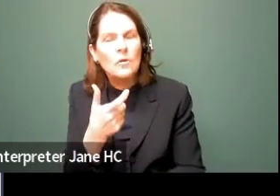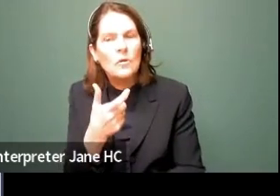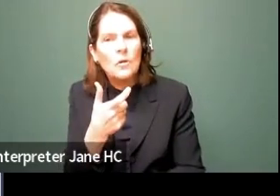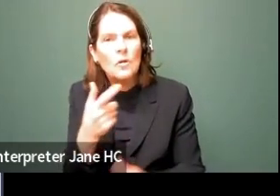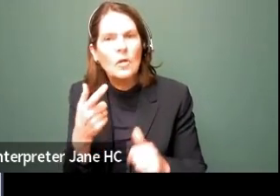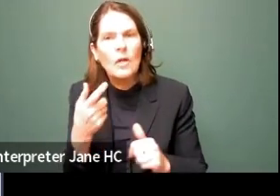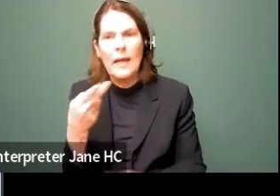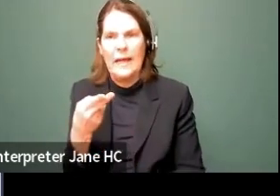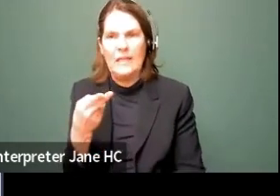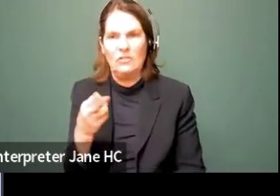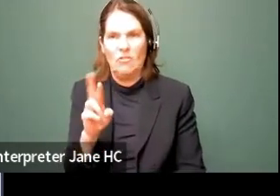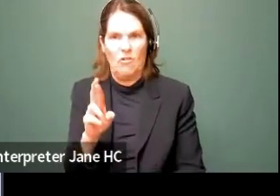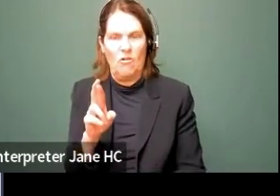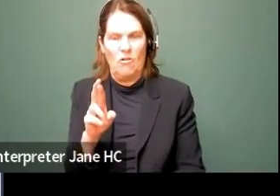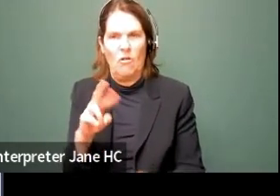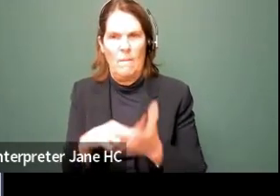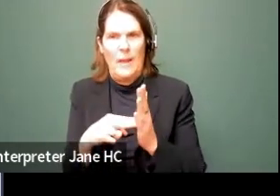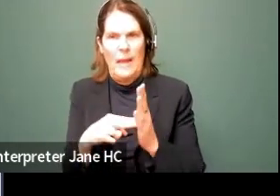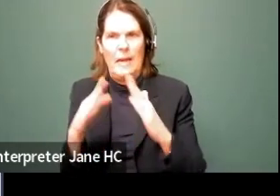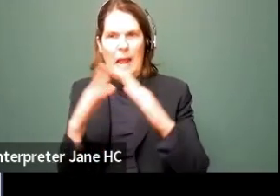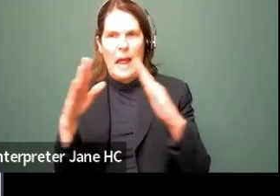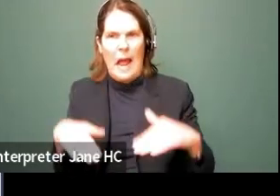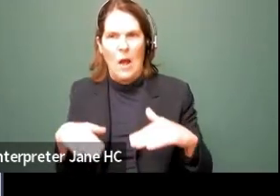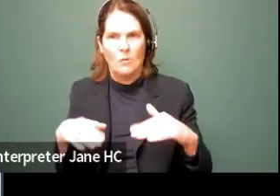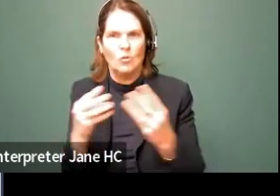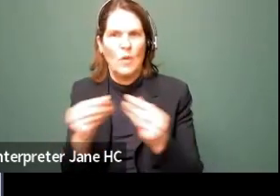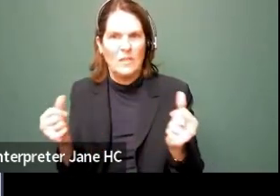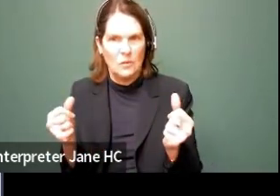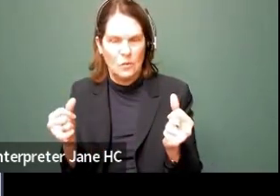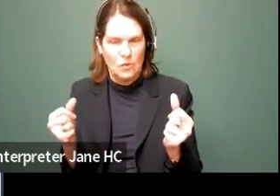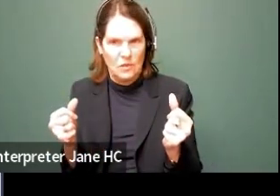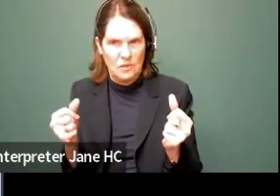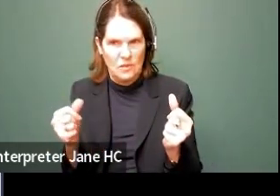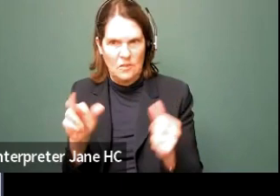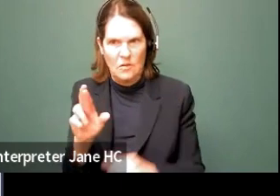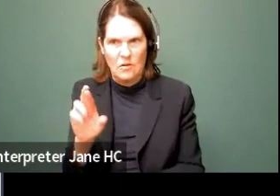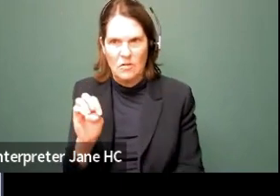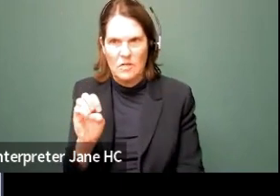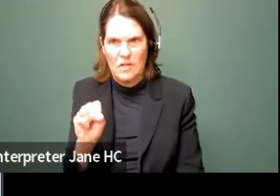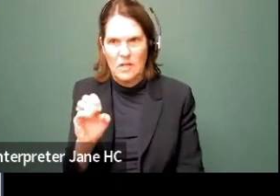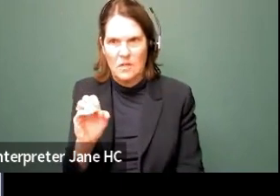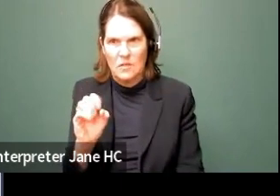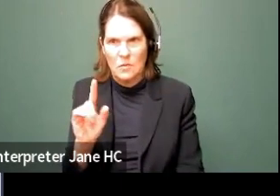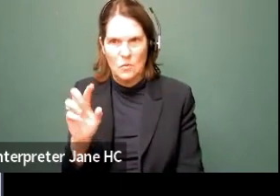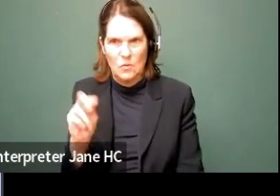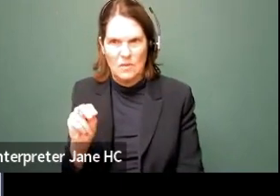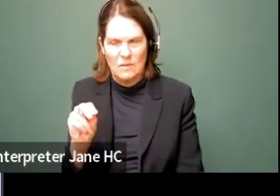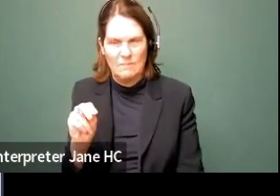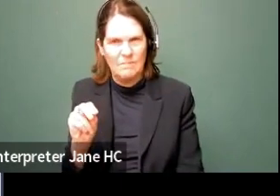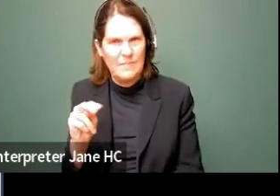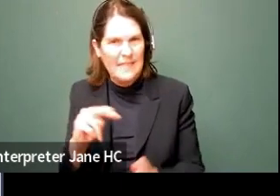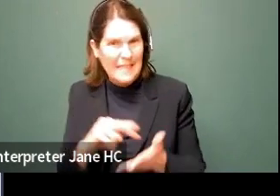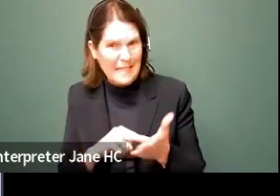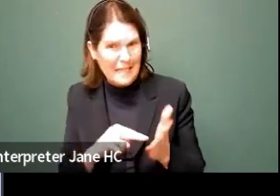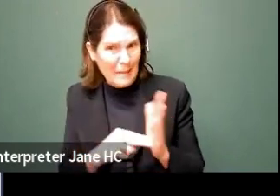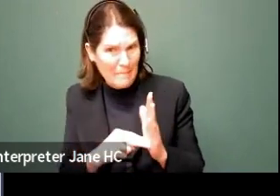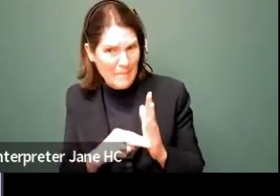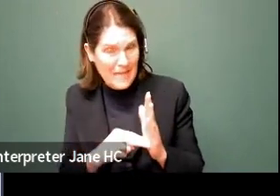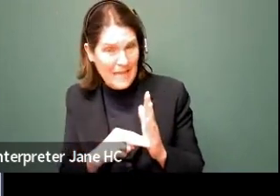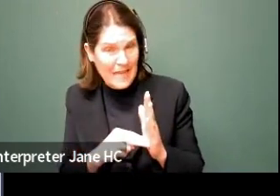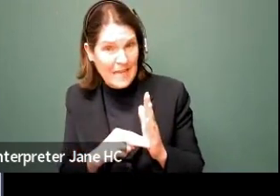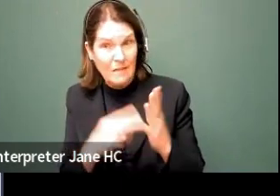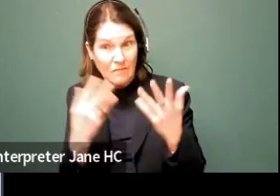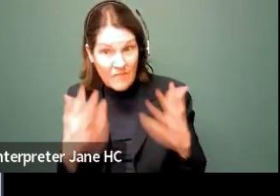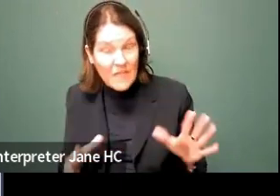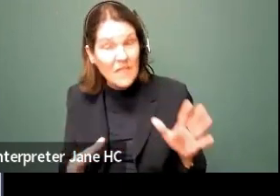initials HR for House resolution, does that mean that something has happened where there's